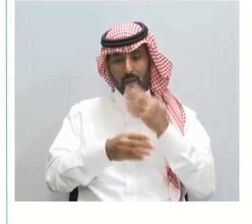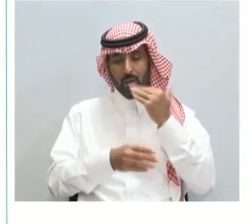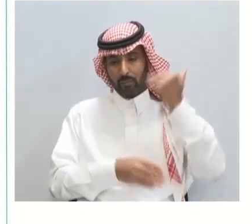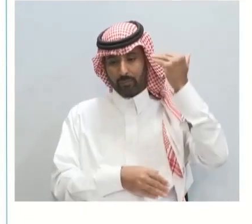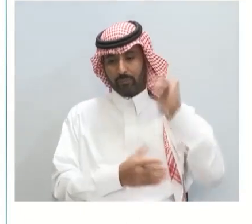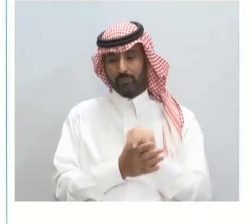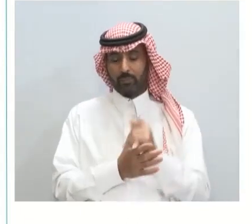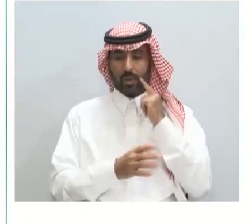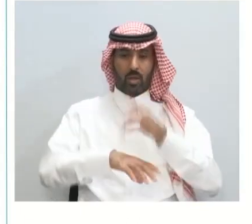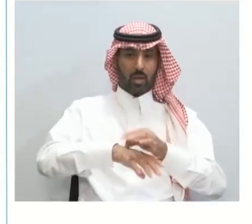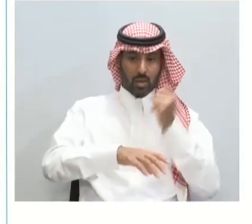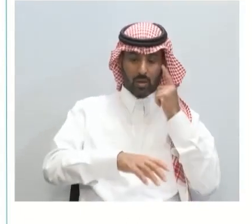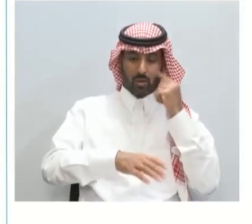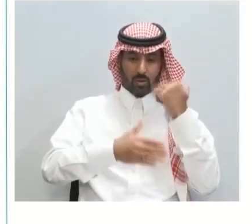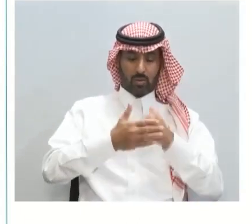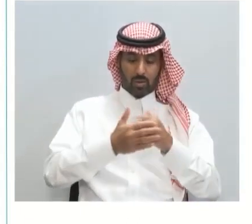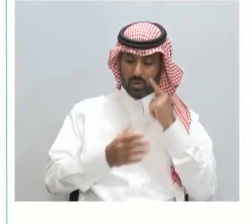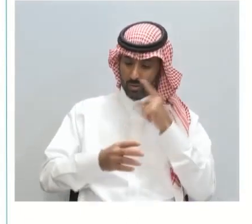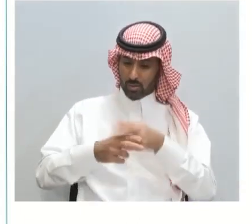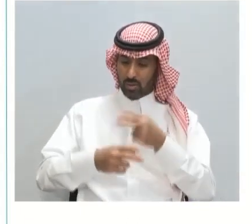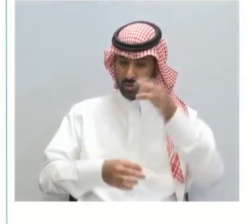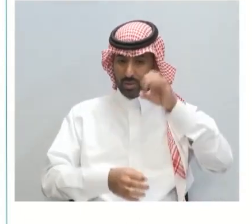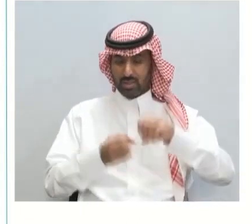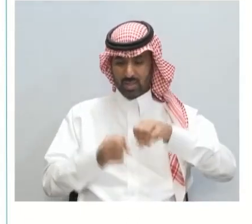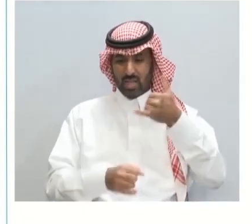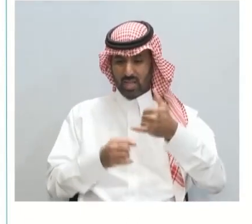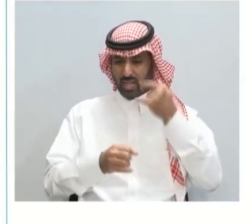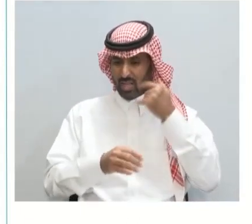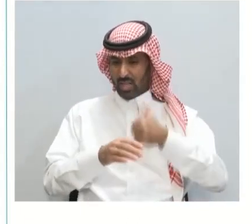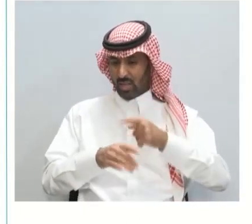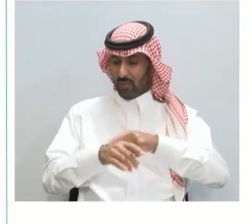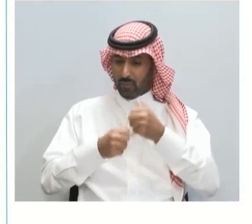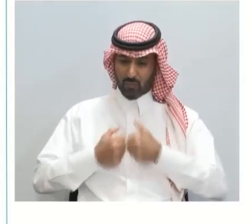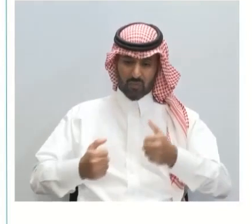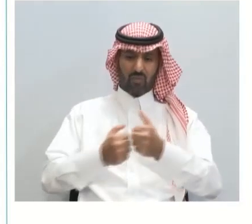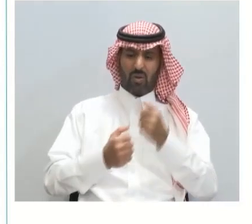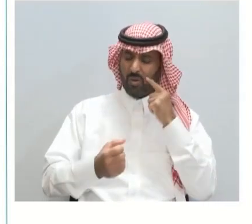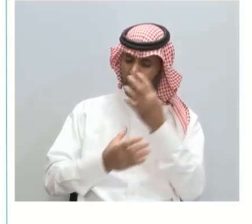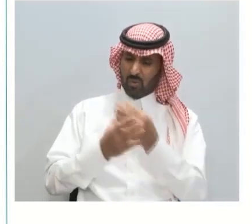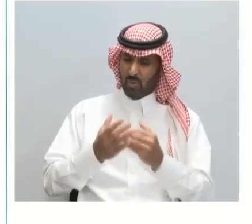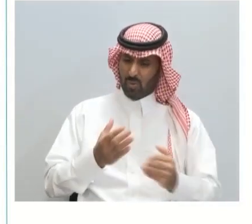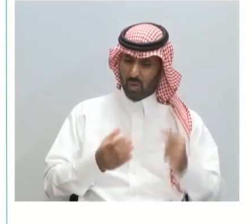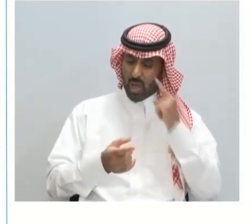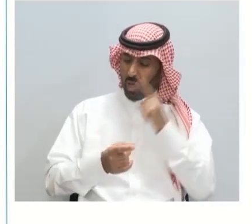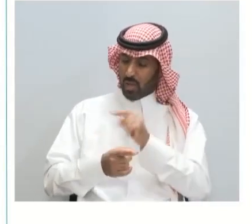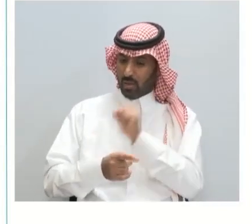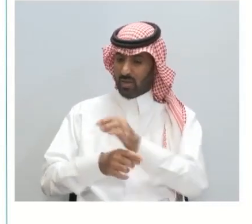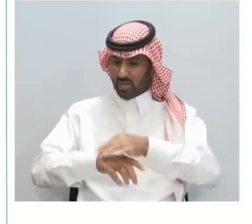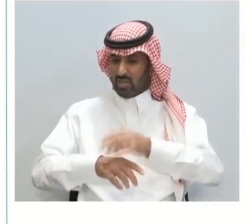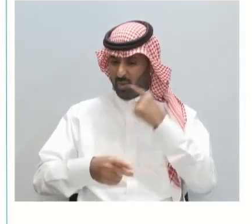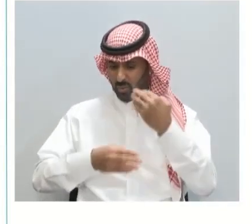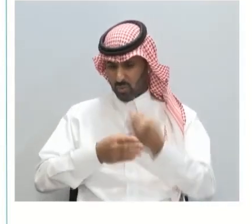life. People who undergo this type of genetic testing are usually from a family in which many members have had a particular